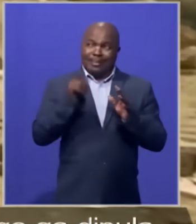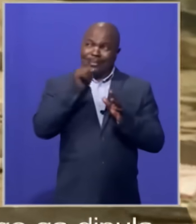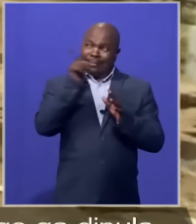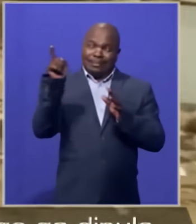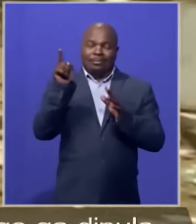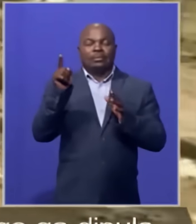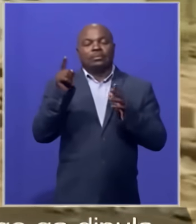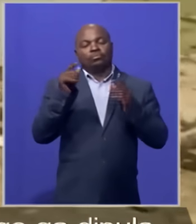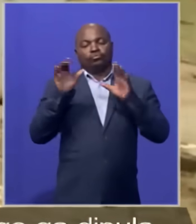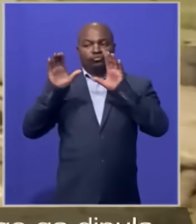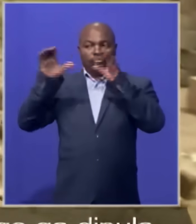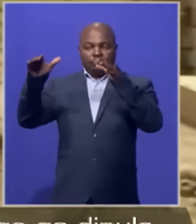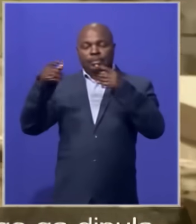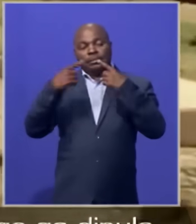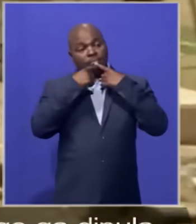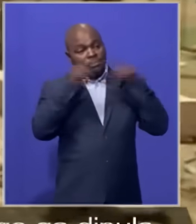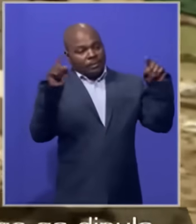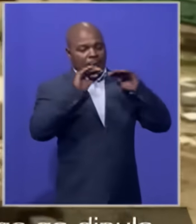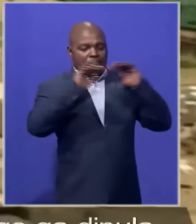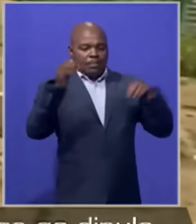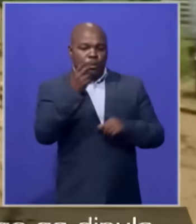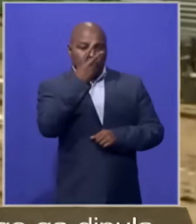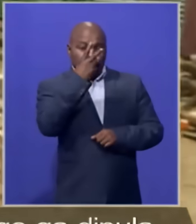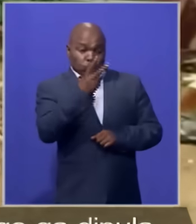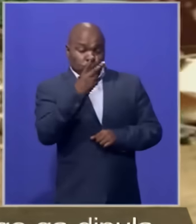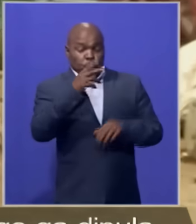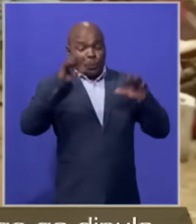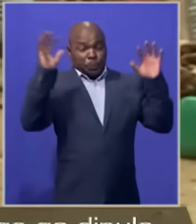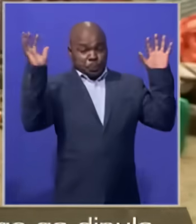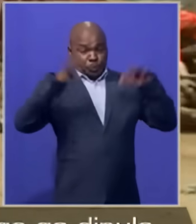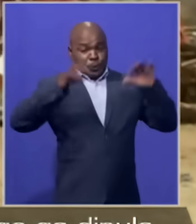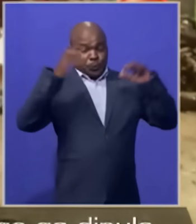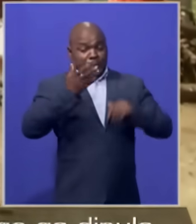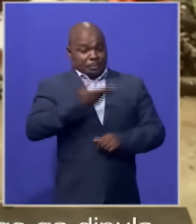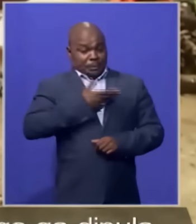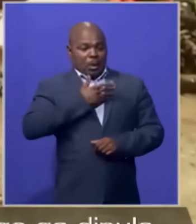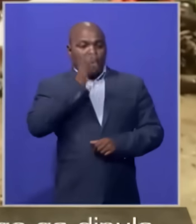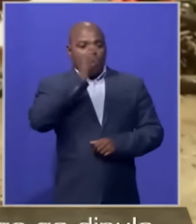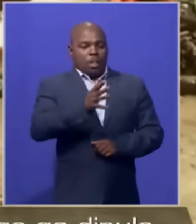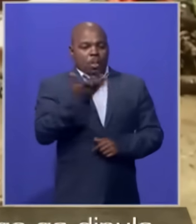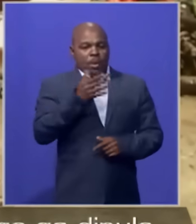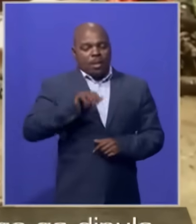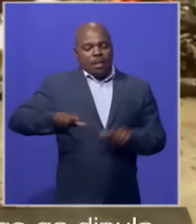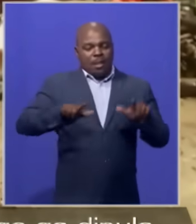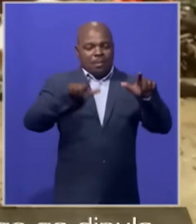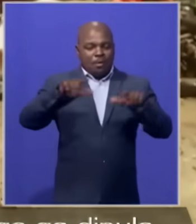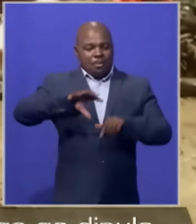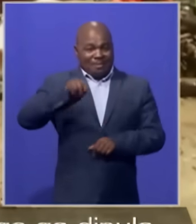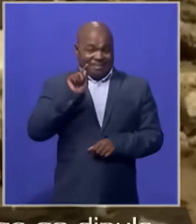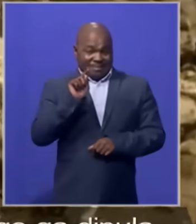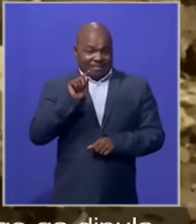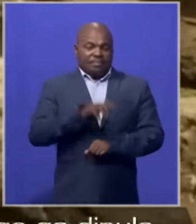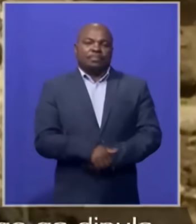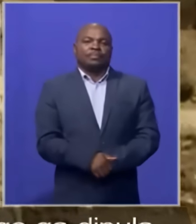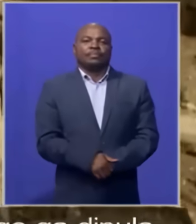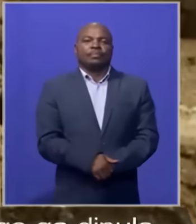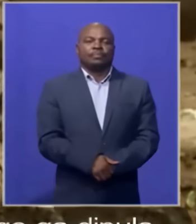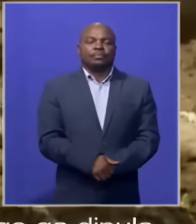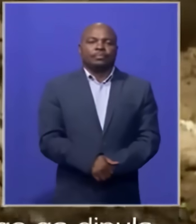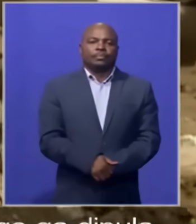dire temošo ya legoro la bobedi ya dipula tša matlakadibe dikarolong tše mmalwa ka mono profenseng ya Limpopo. Ke ba